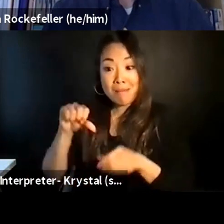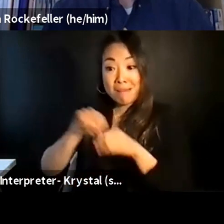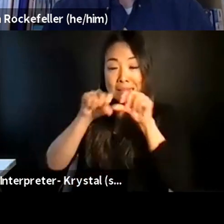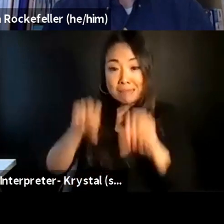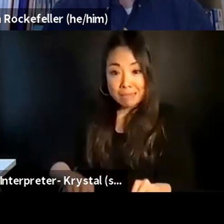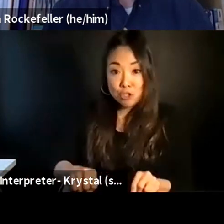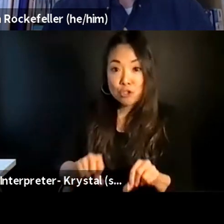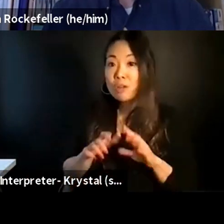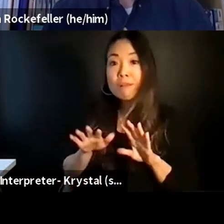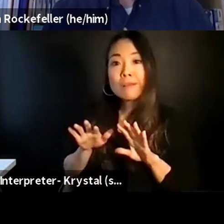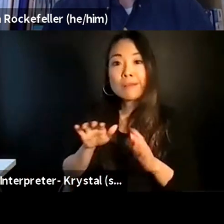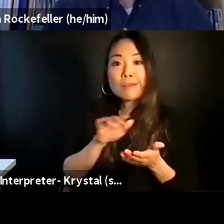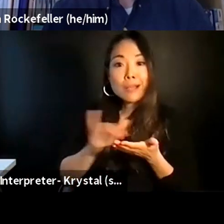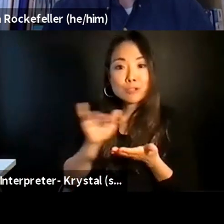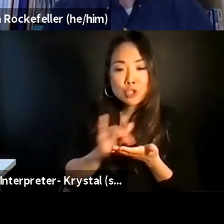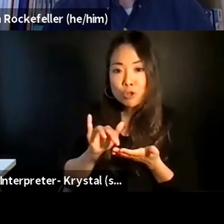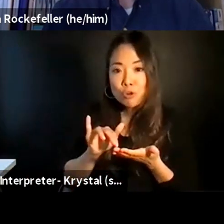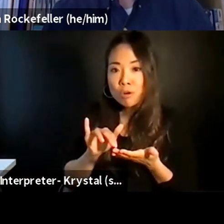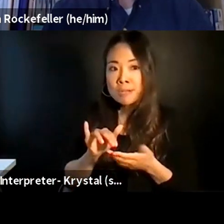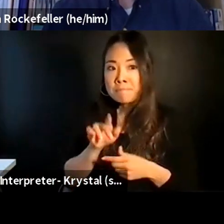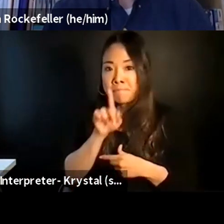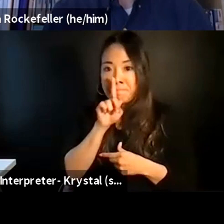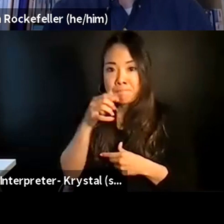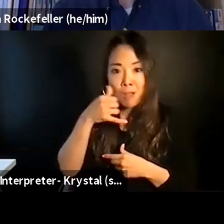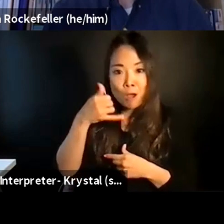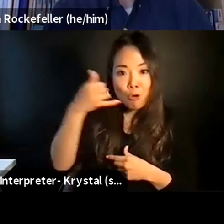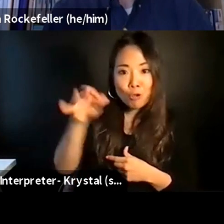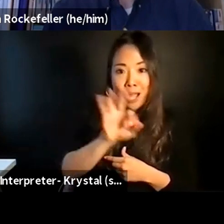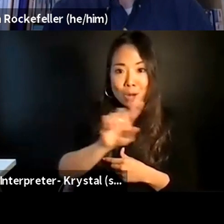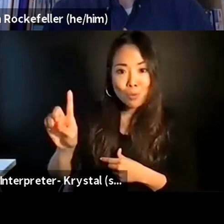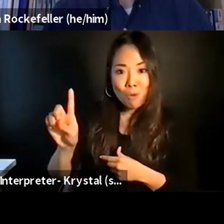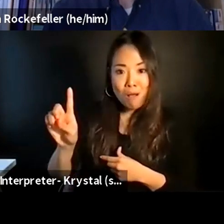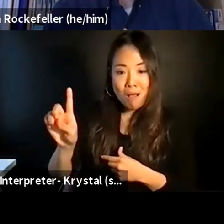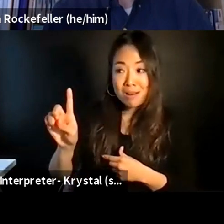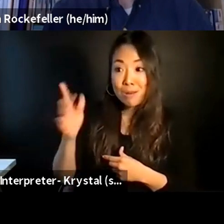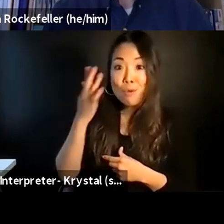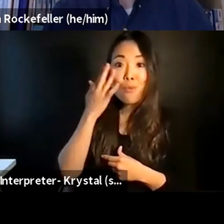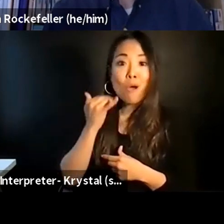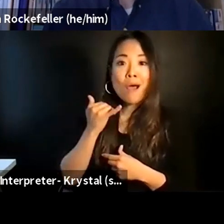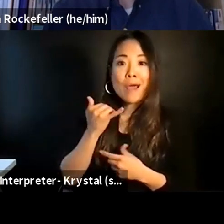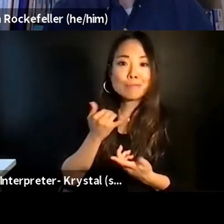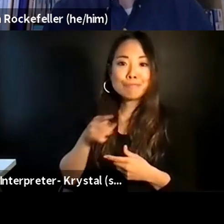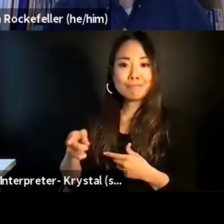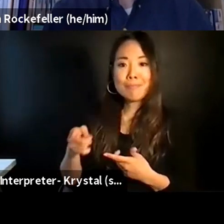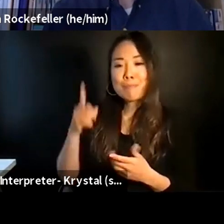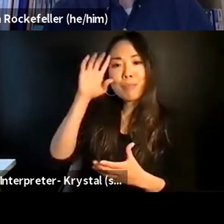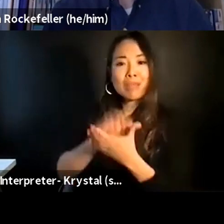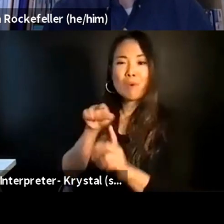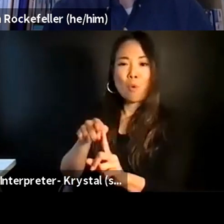call first responders for an hour because in her mind, the person got what he needed. So he was left to bleed out there nearly to